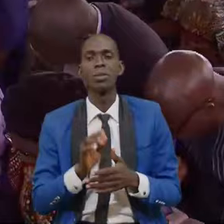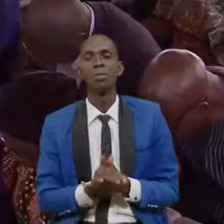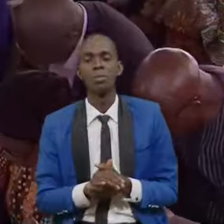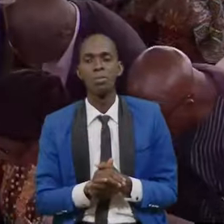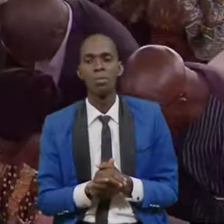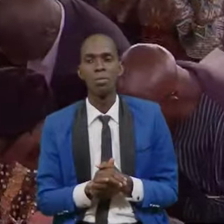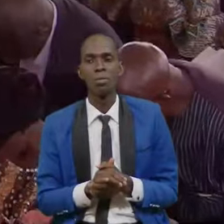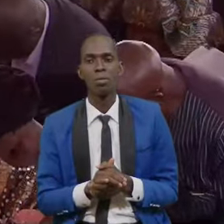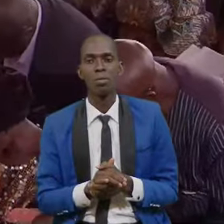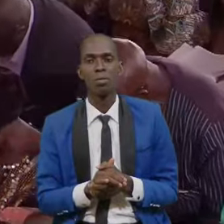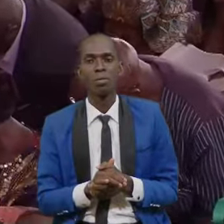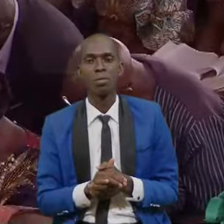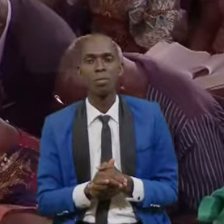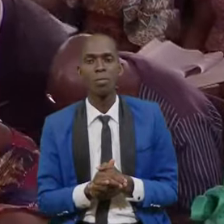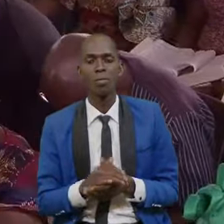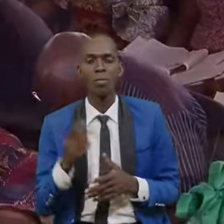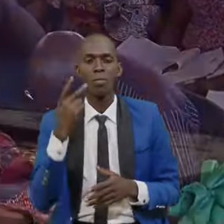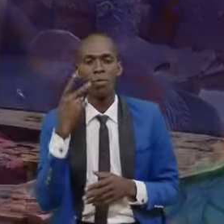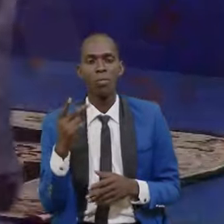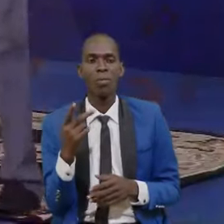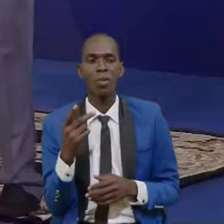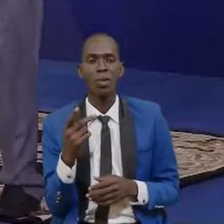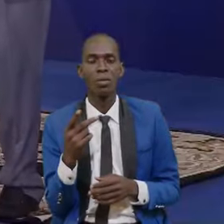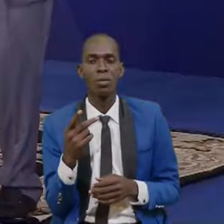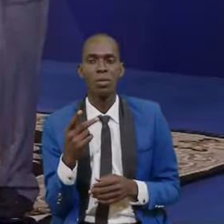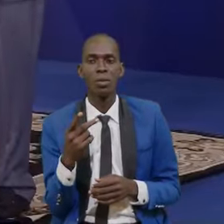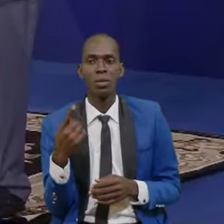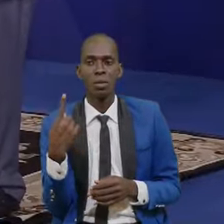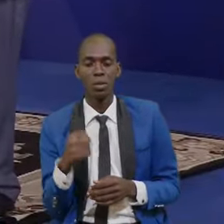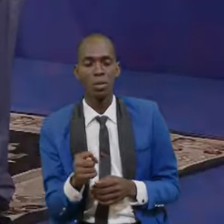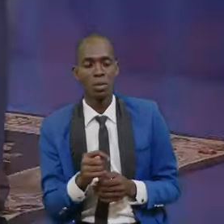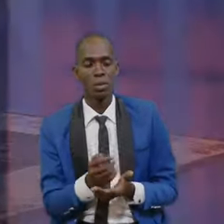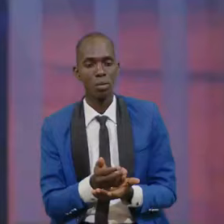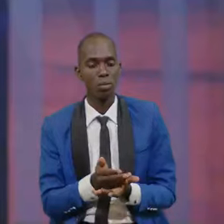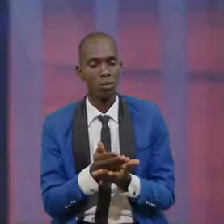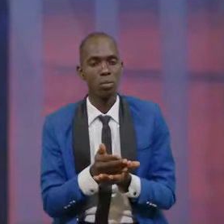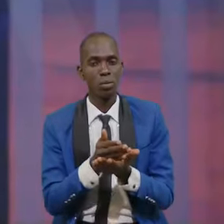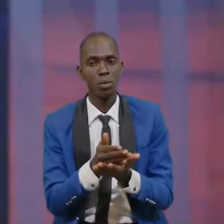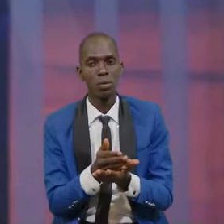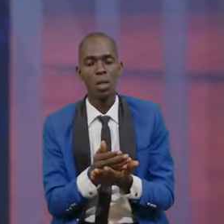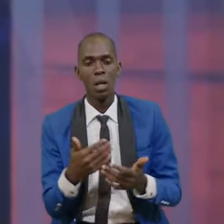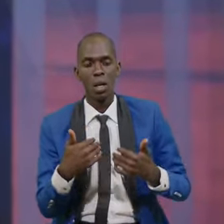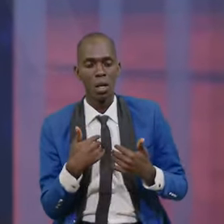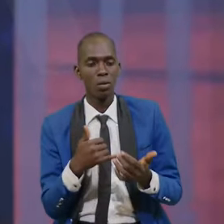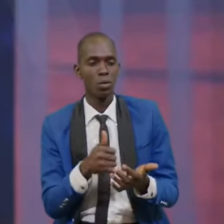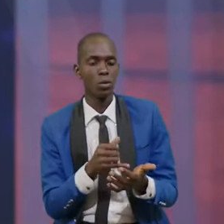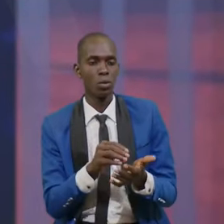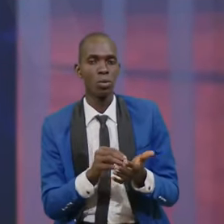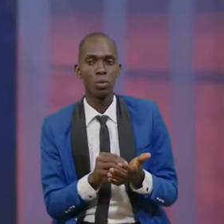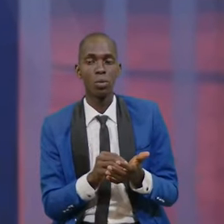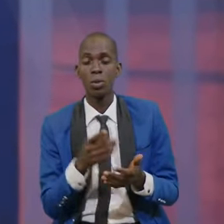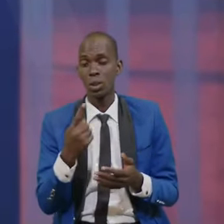Now, look at the sheep. The sheep has his nature. Look at the